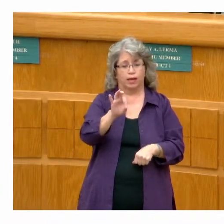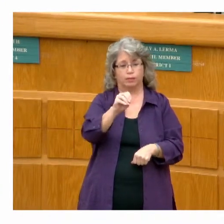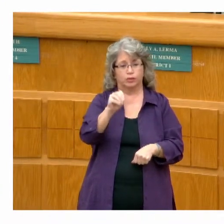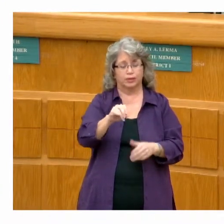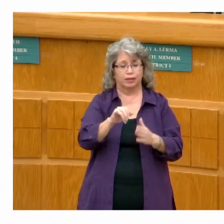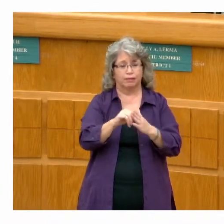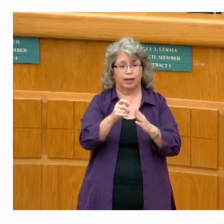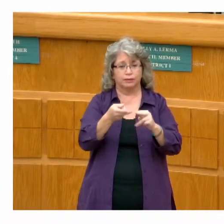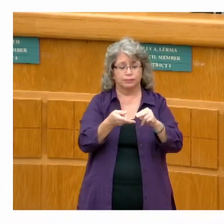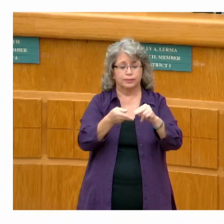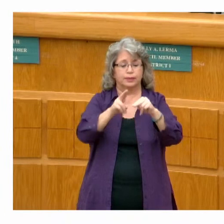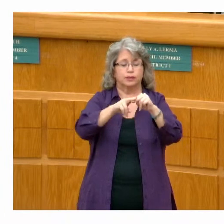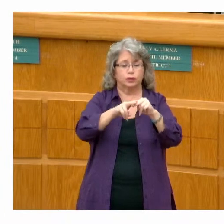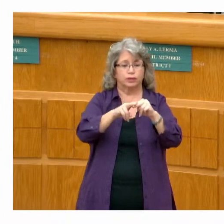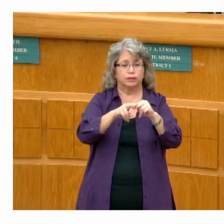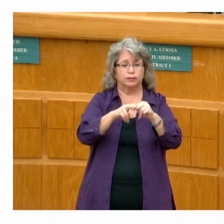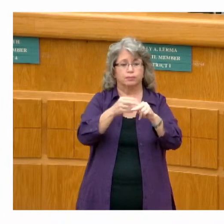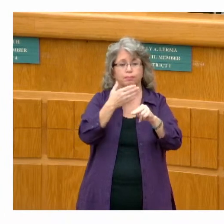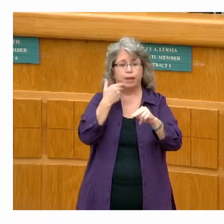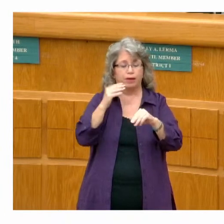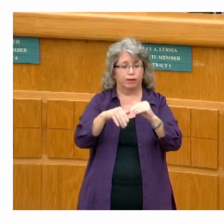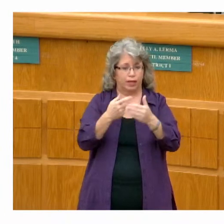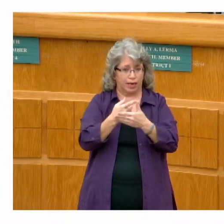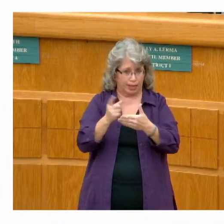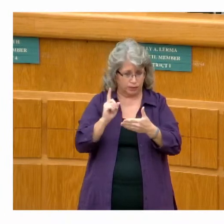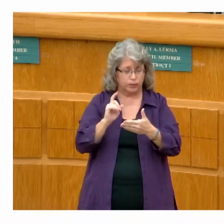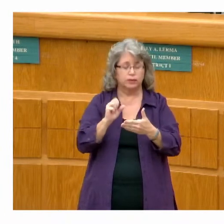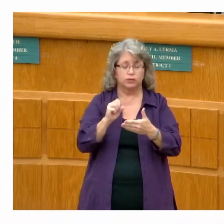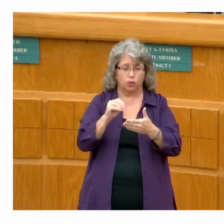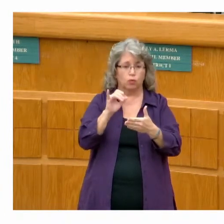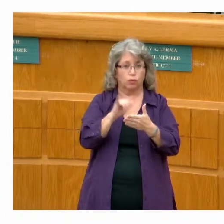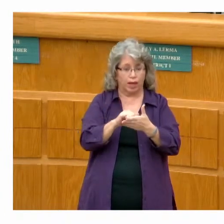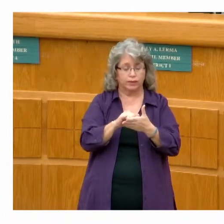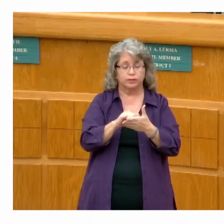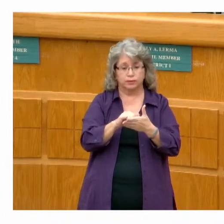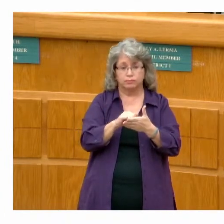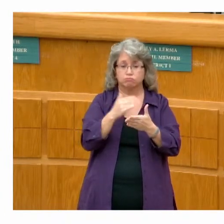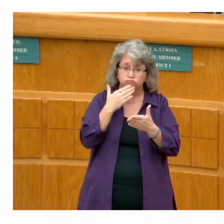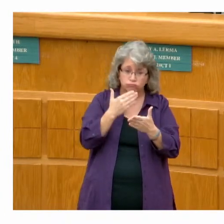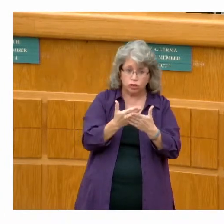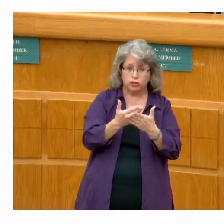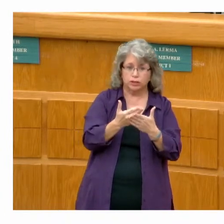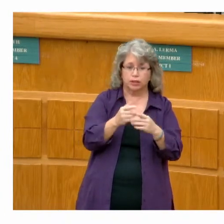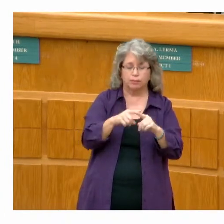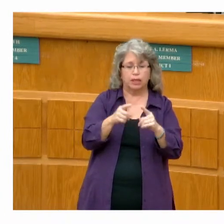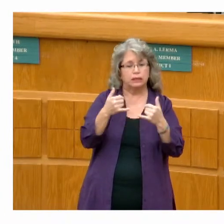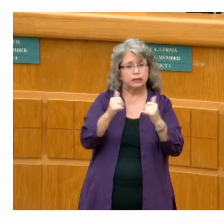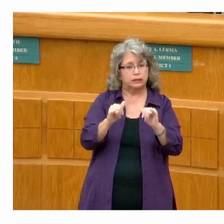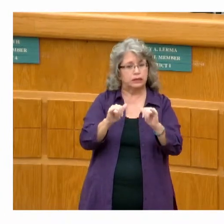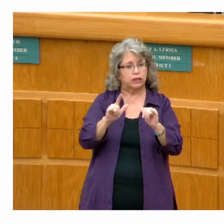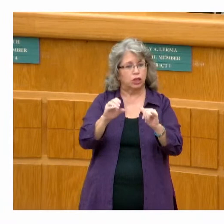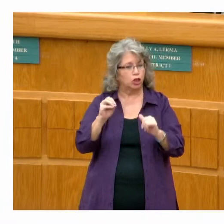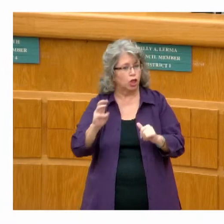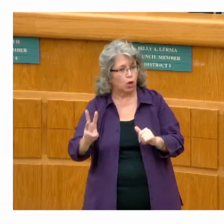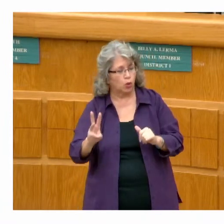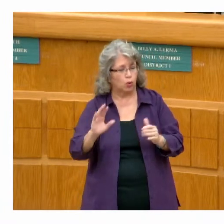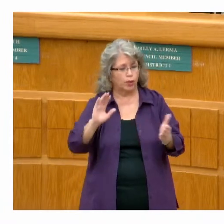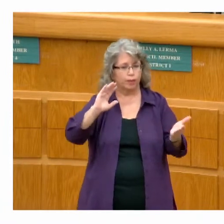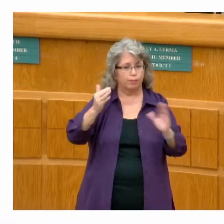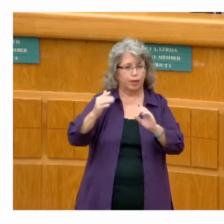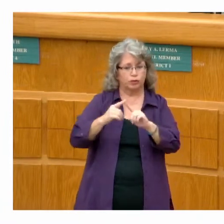from last week. So that's moving in the right direction this week, but still quite low compared to most of the pandemic.